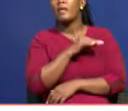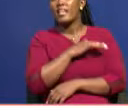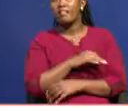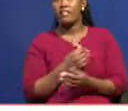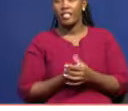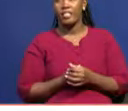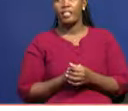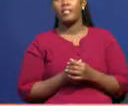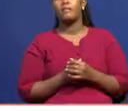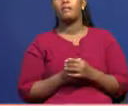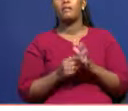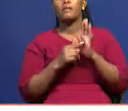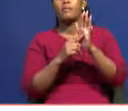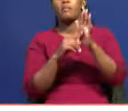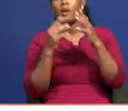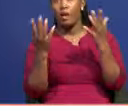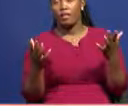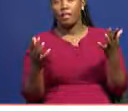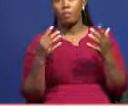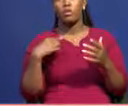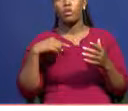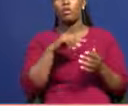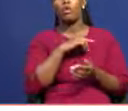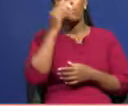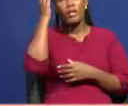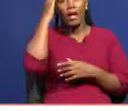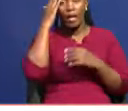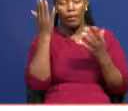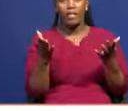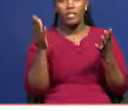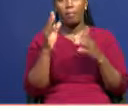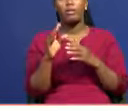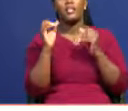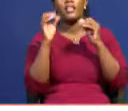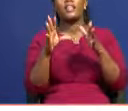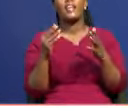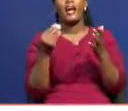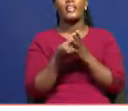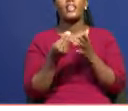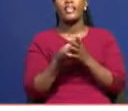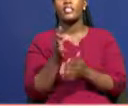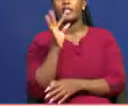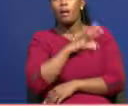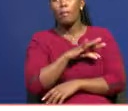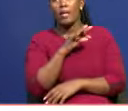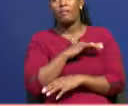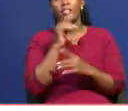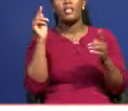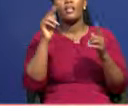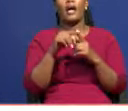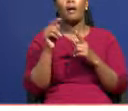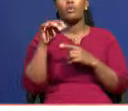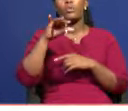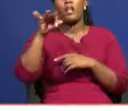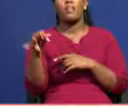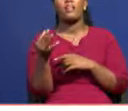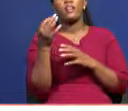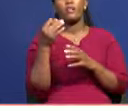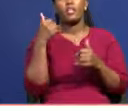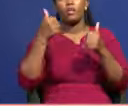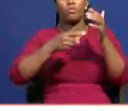employees. We are aware of the non-cash benefits given to employees of up to 3,000 that is not taxable on a